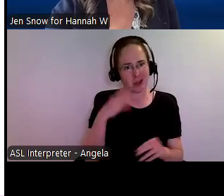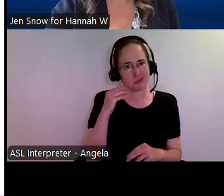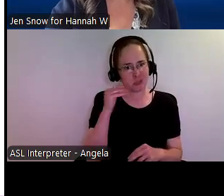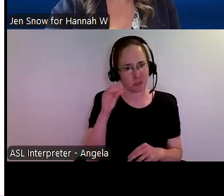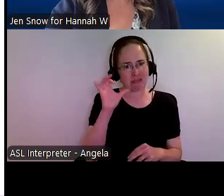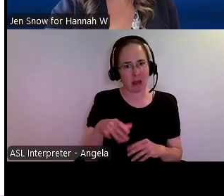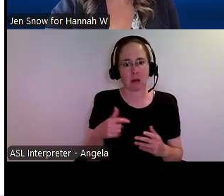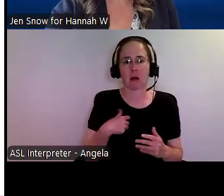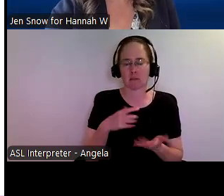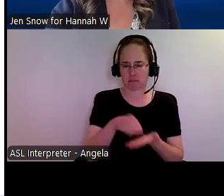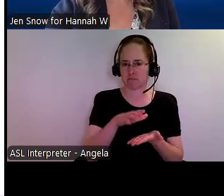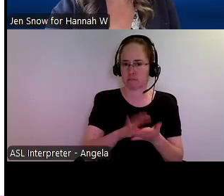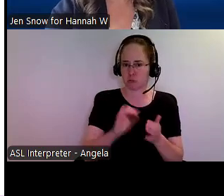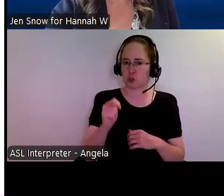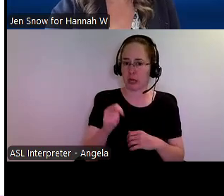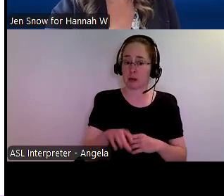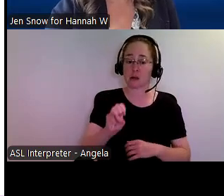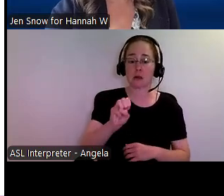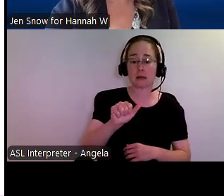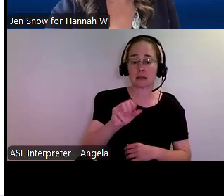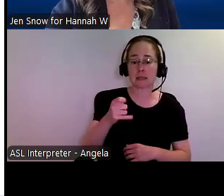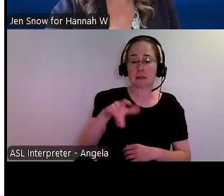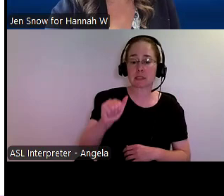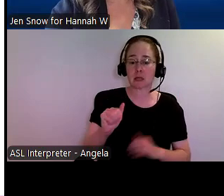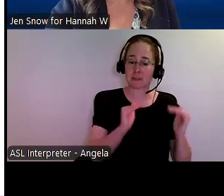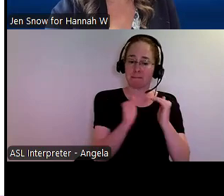in the chat SAMHSA's